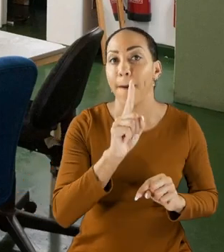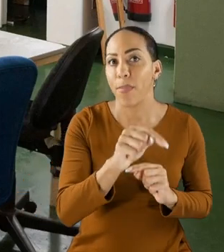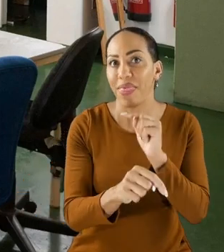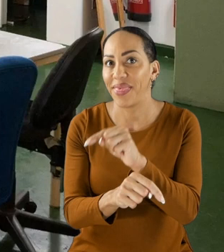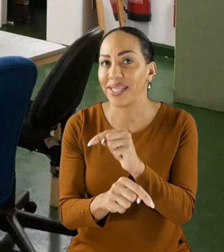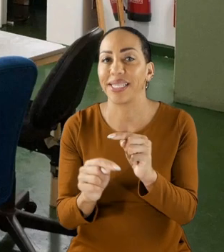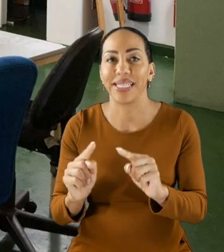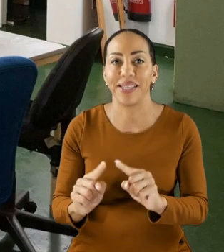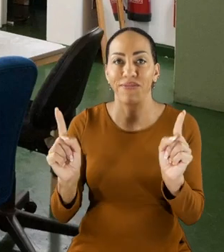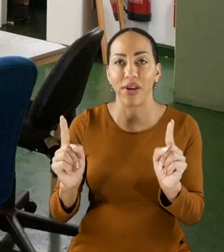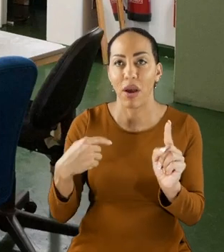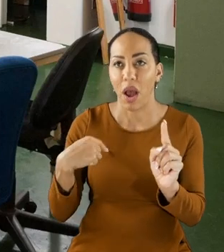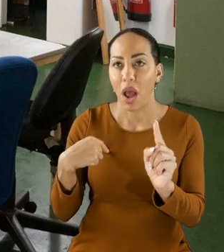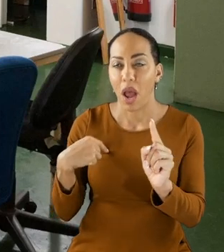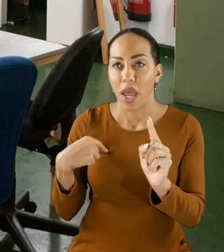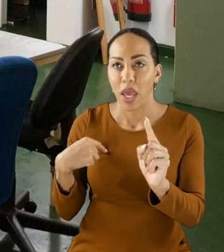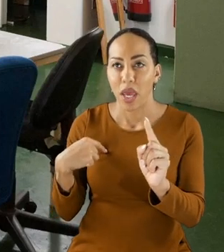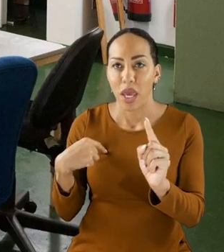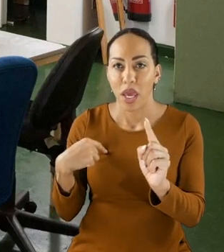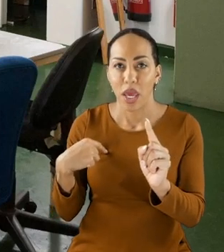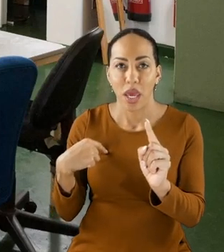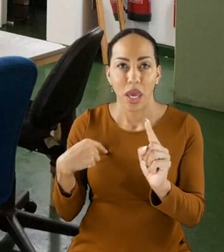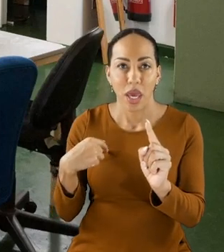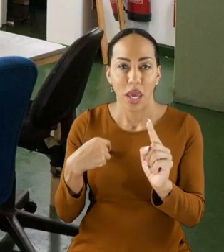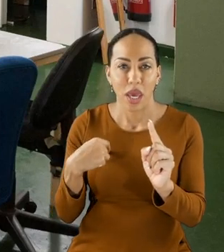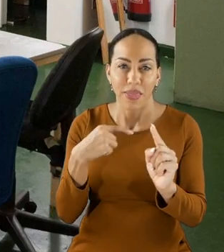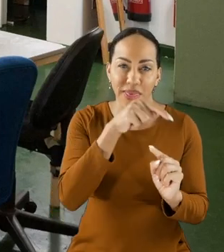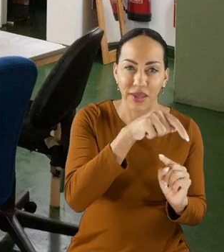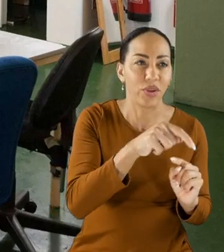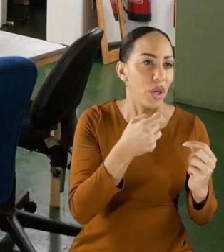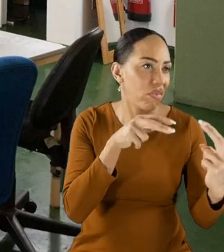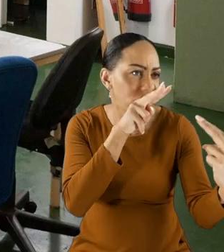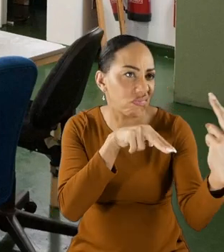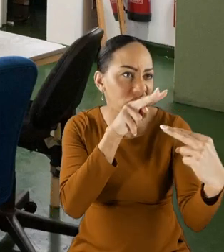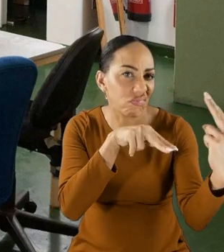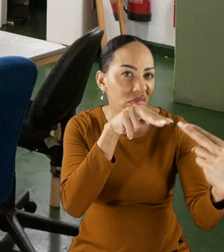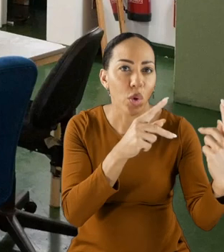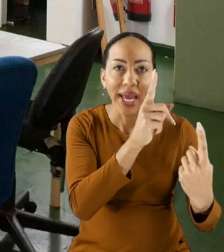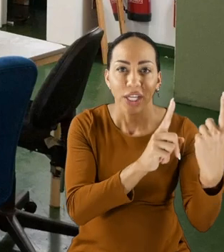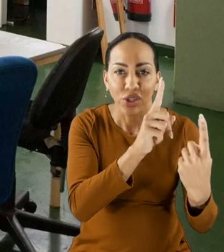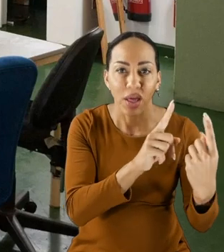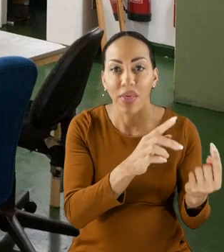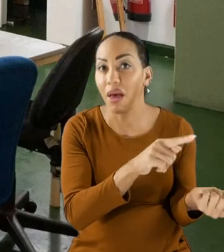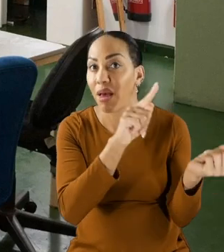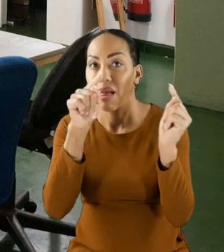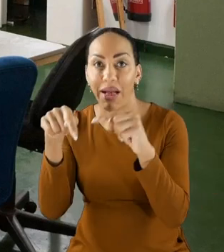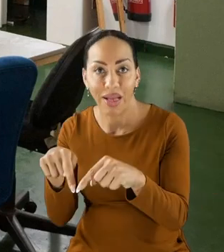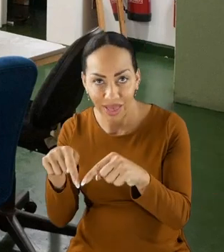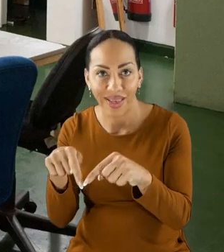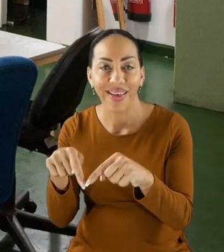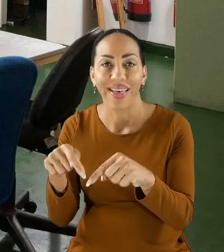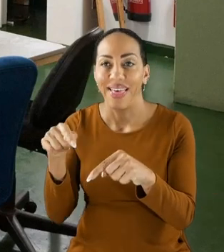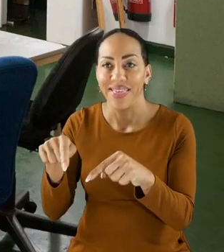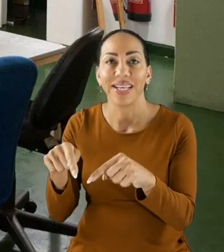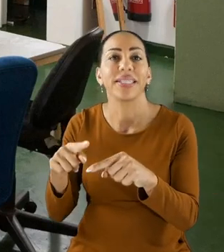that we share each other's, you look at me and I look at you. Whereas what we're doing is very